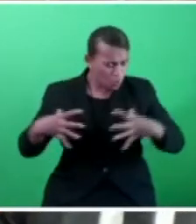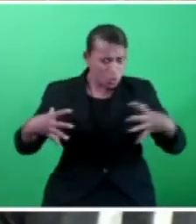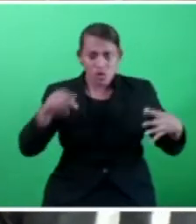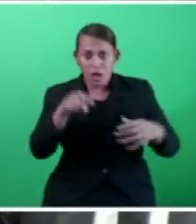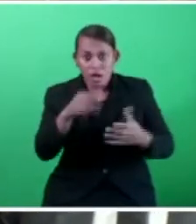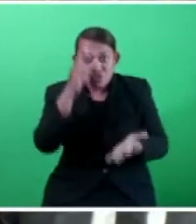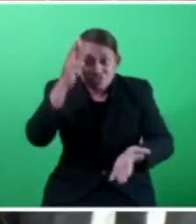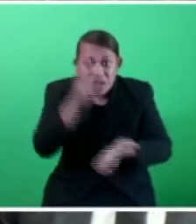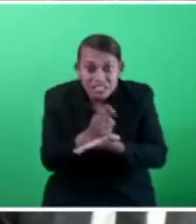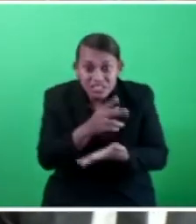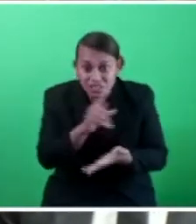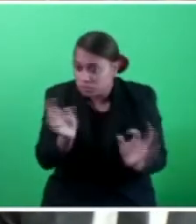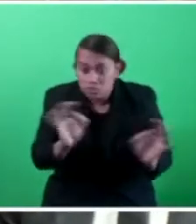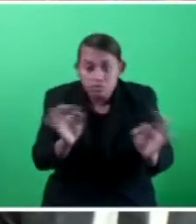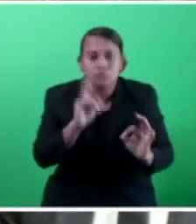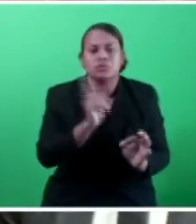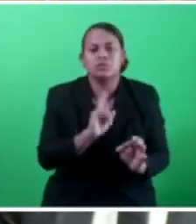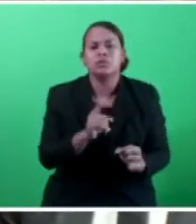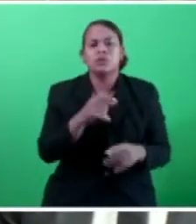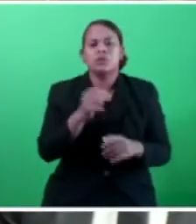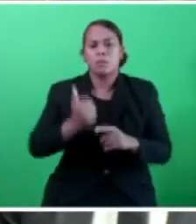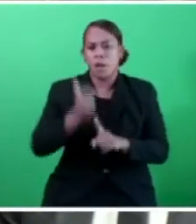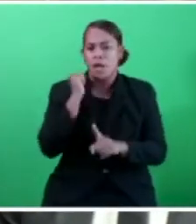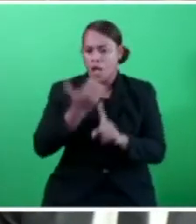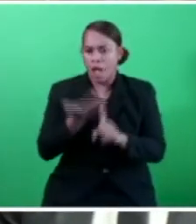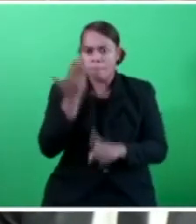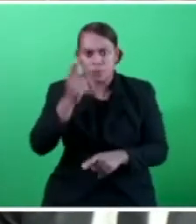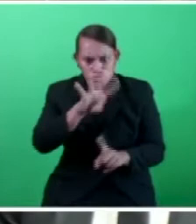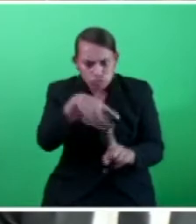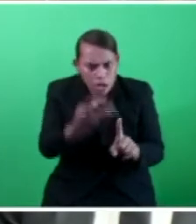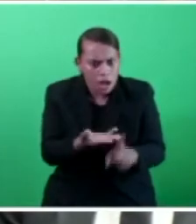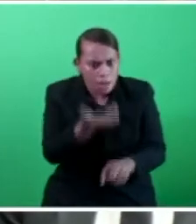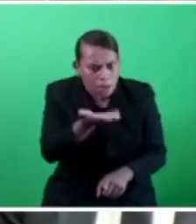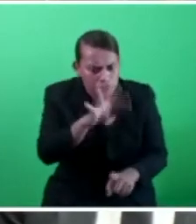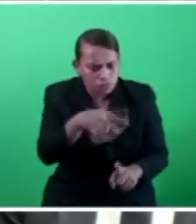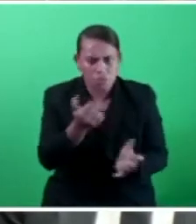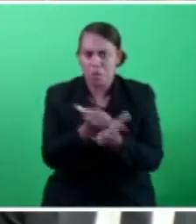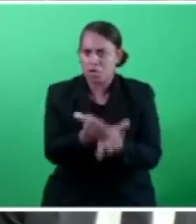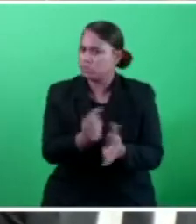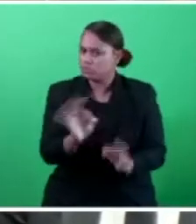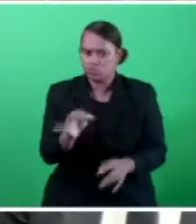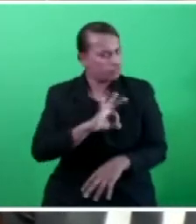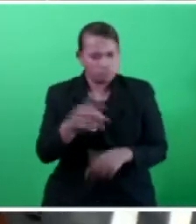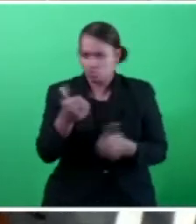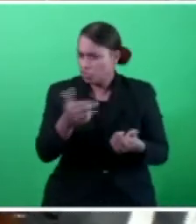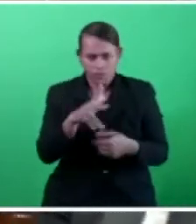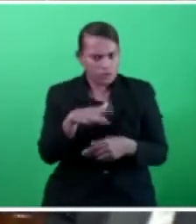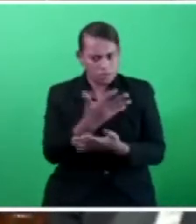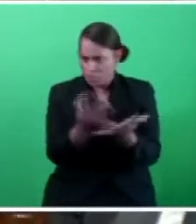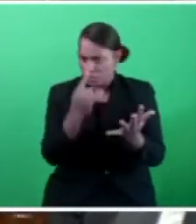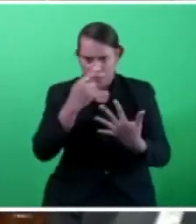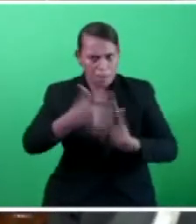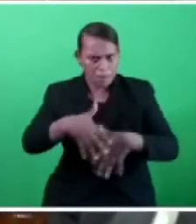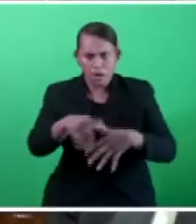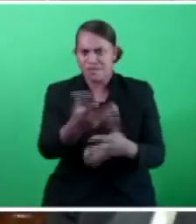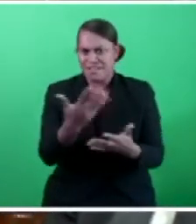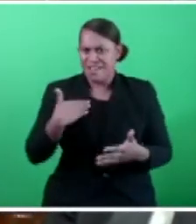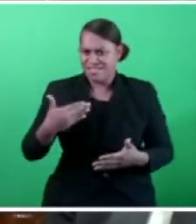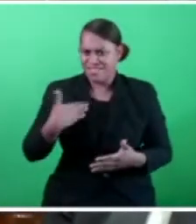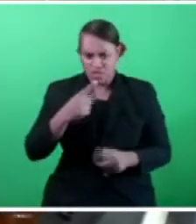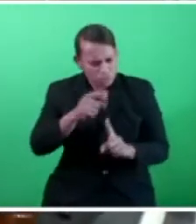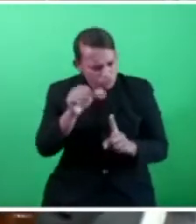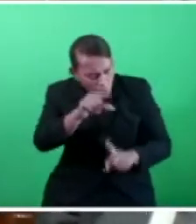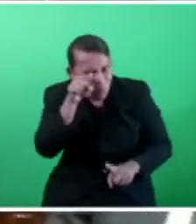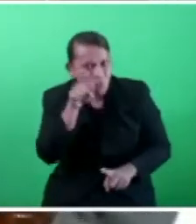up was a serious threat to public health and well-being. We cannot afford to see anything like that. Mr.